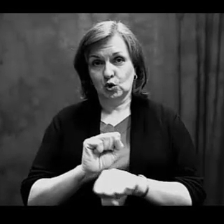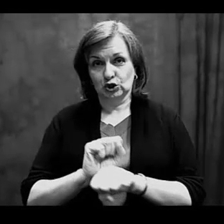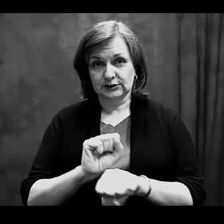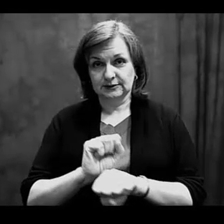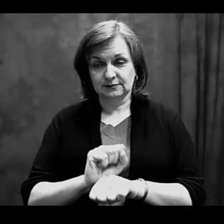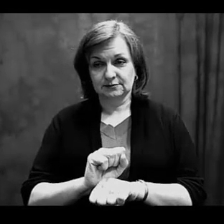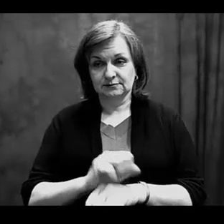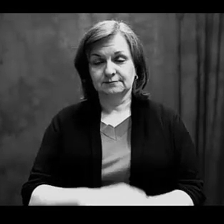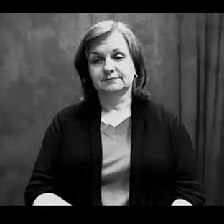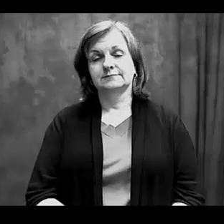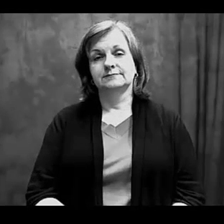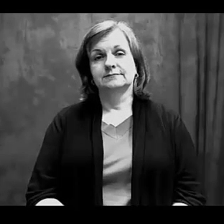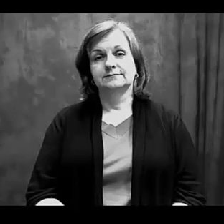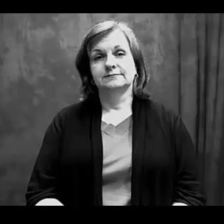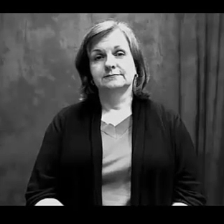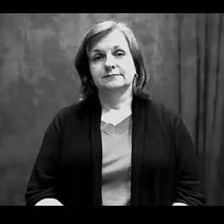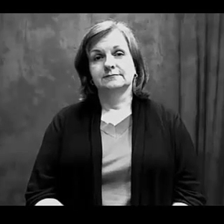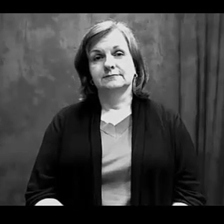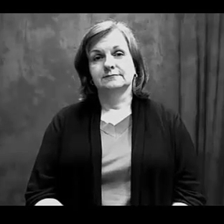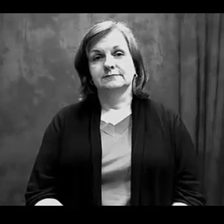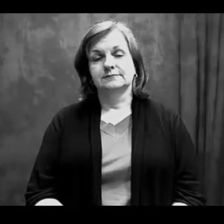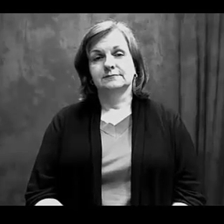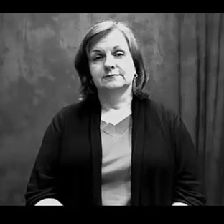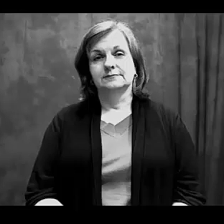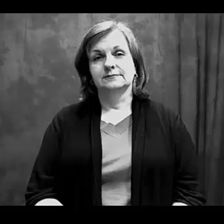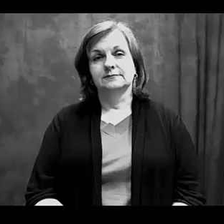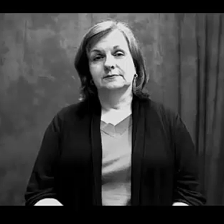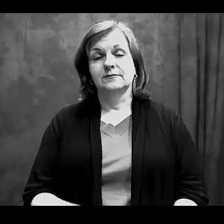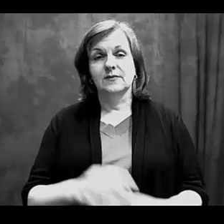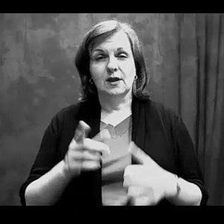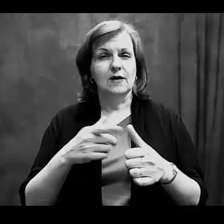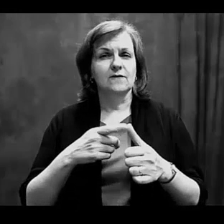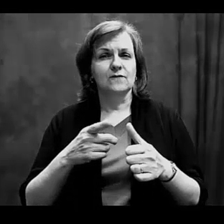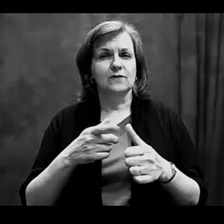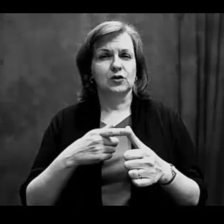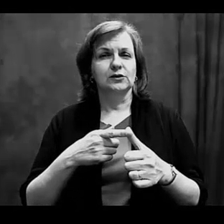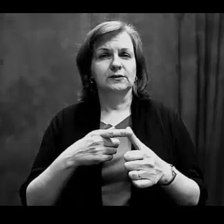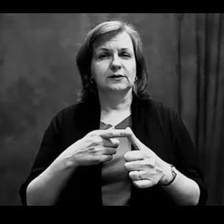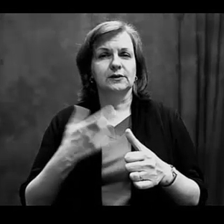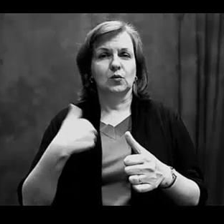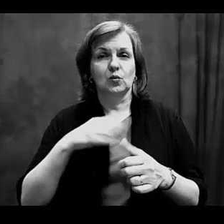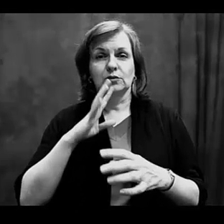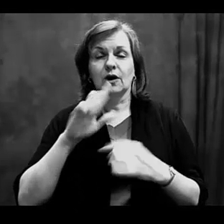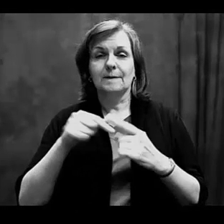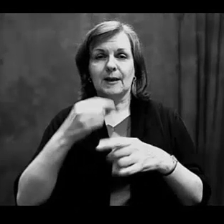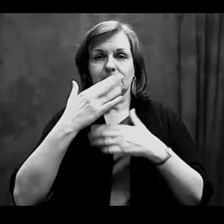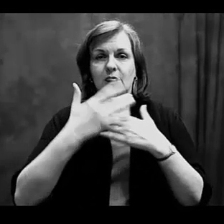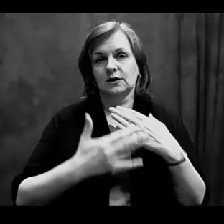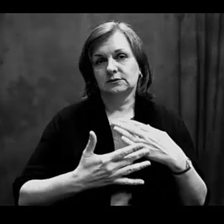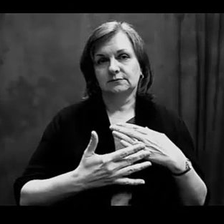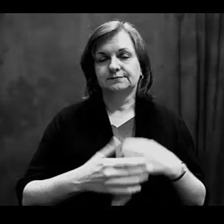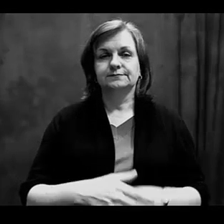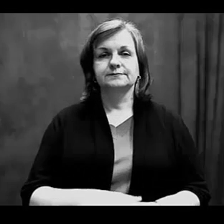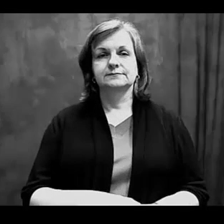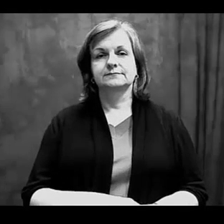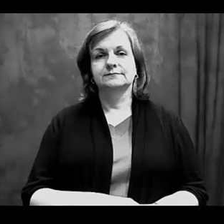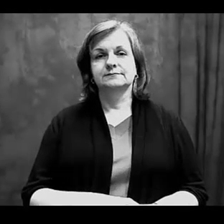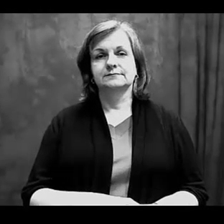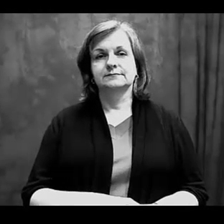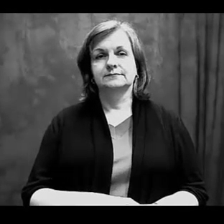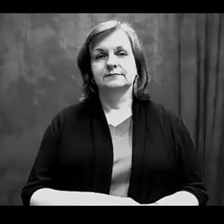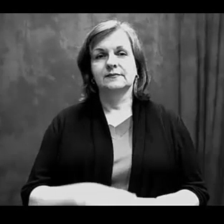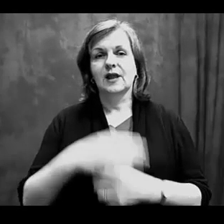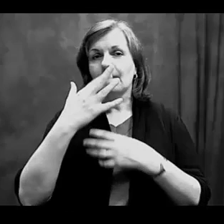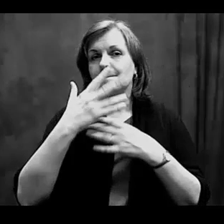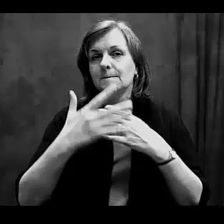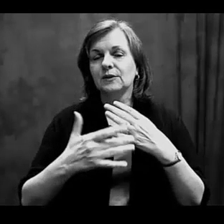your cardiovascular system works. What we want to show you is first, let's